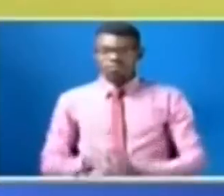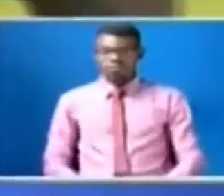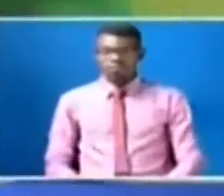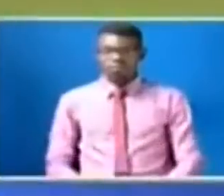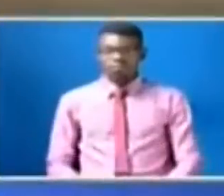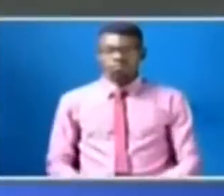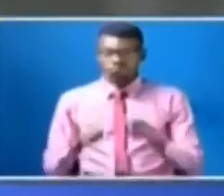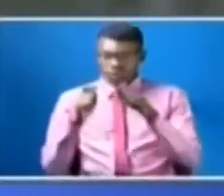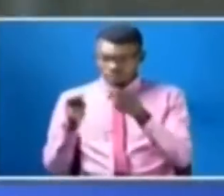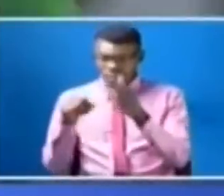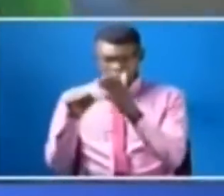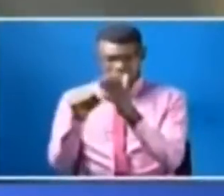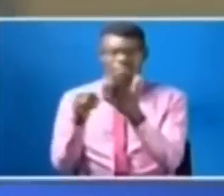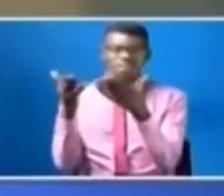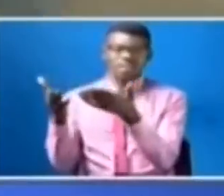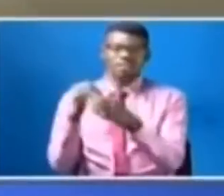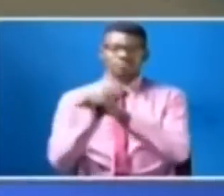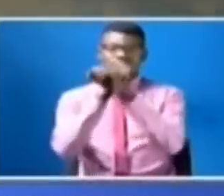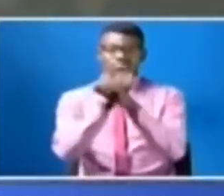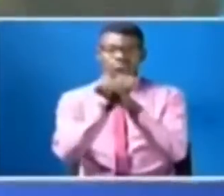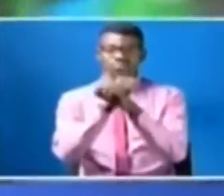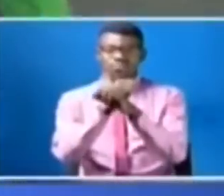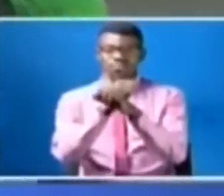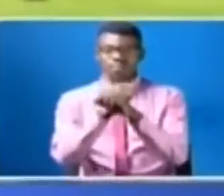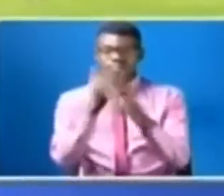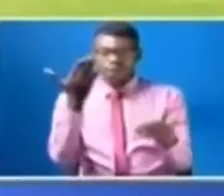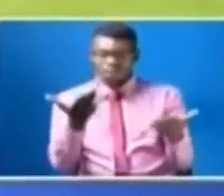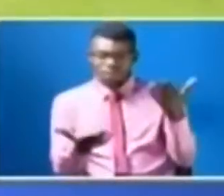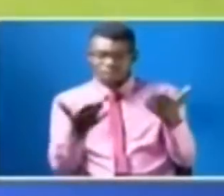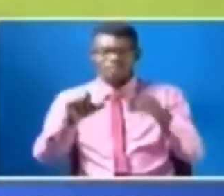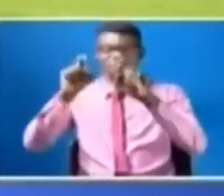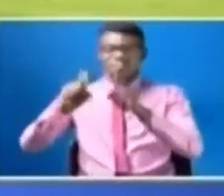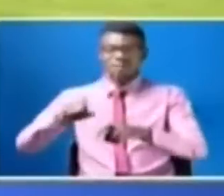It's a team problem, you know, to find the good balance,